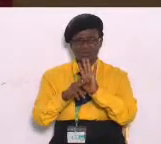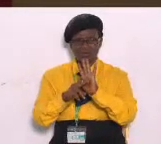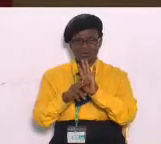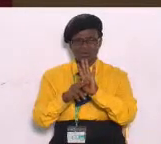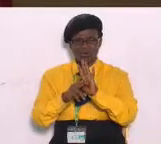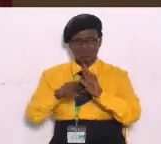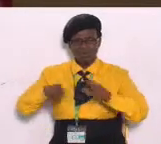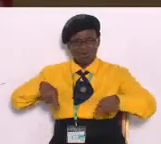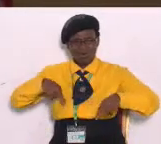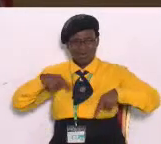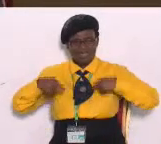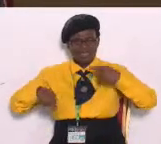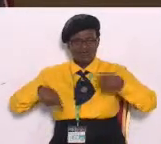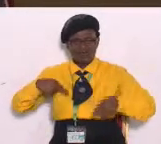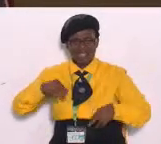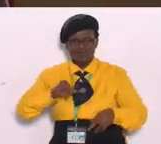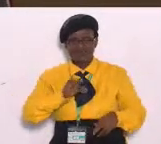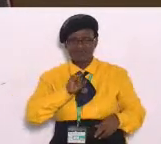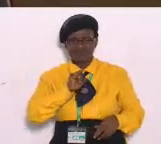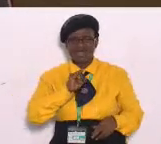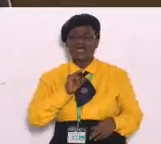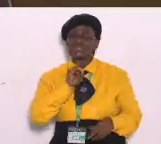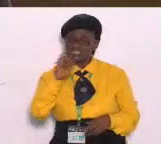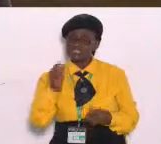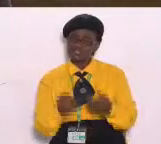revival is coming again.